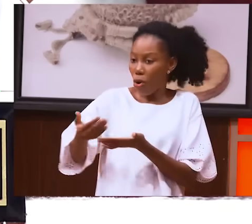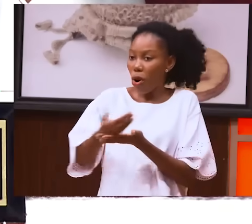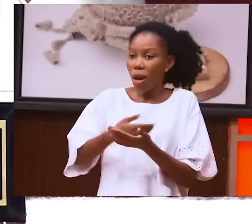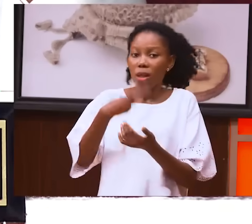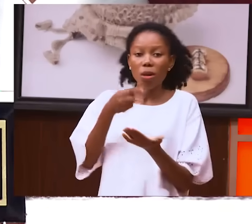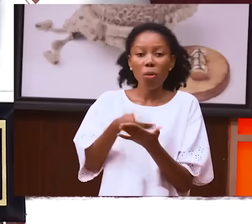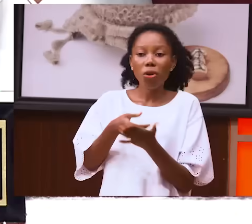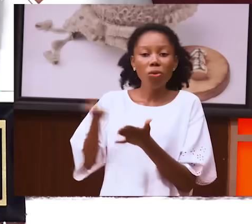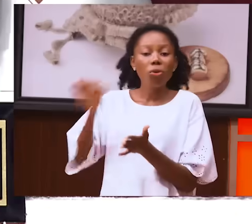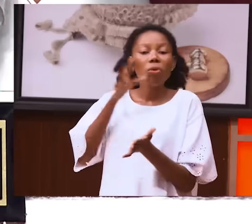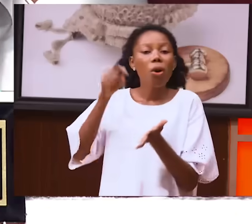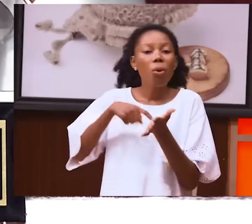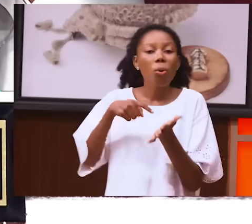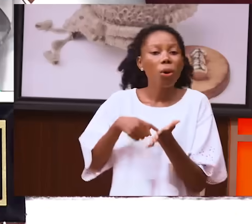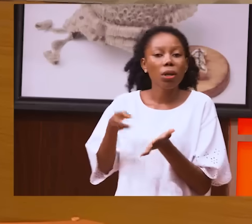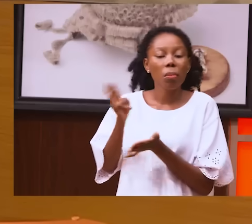owing.